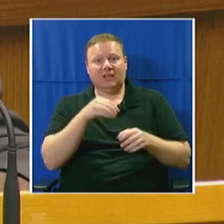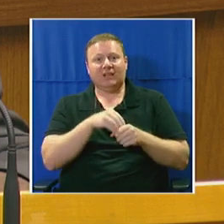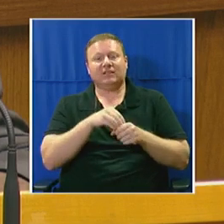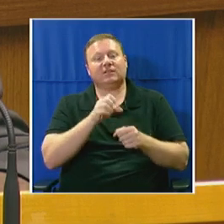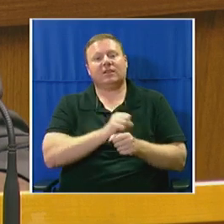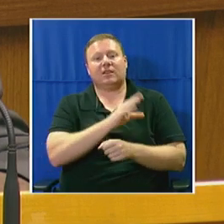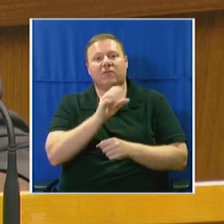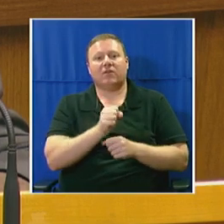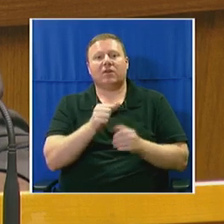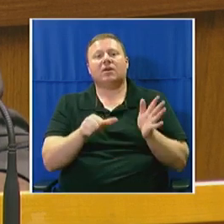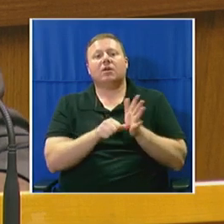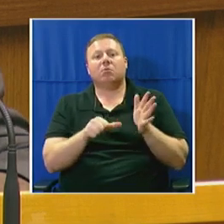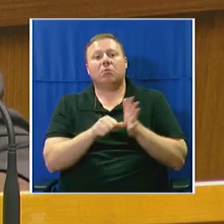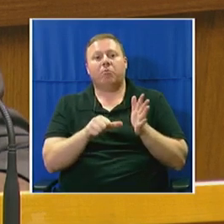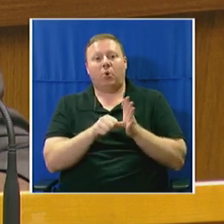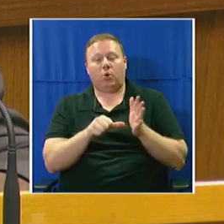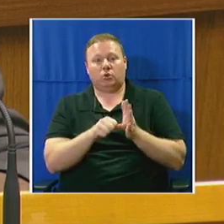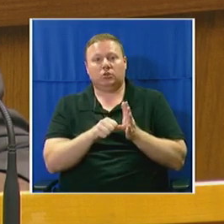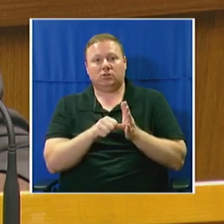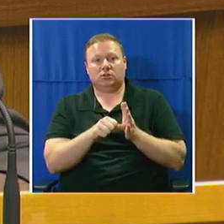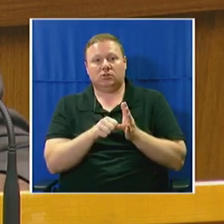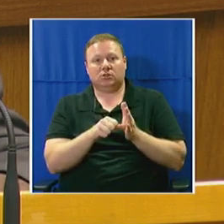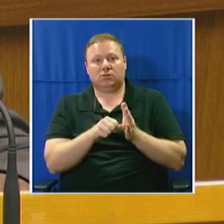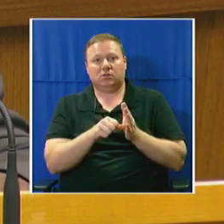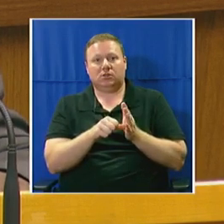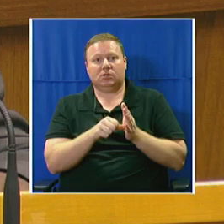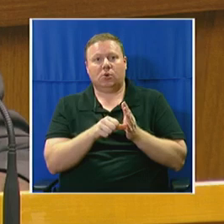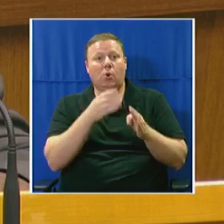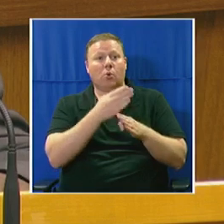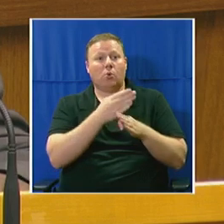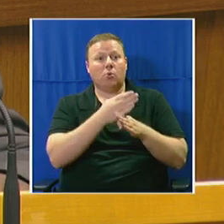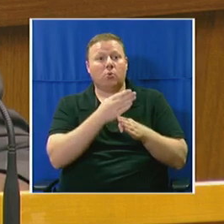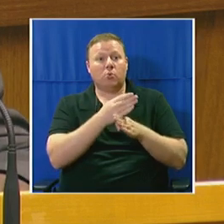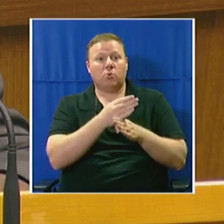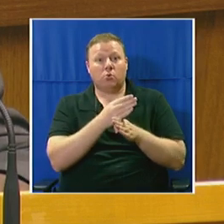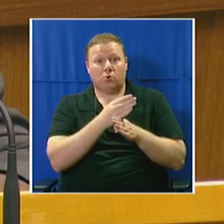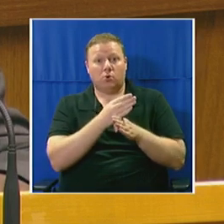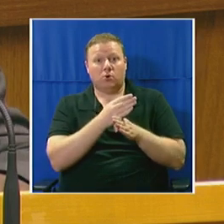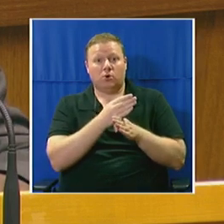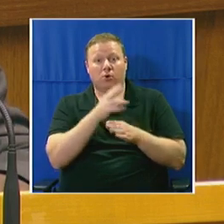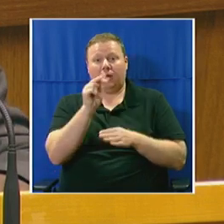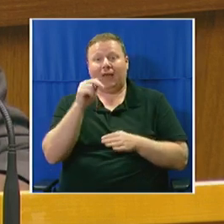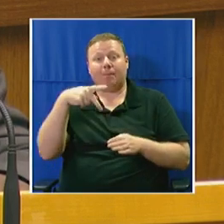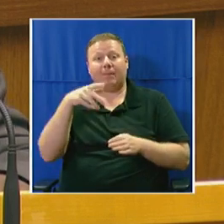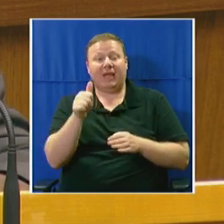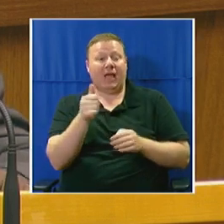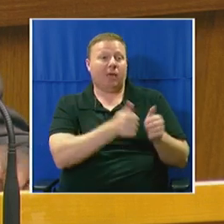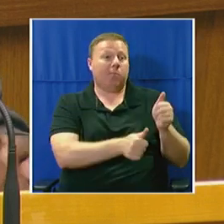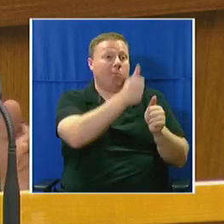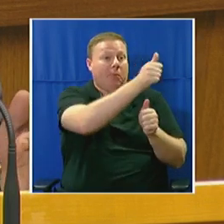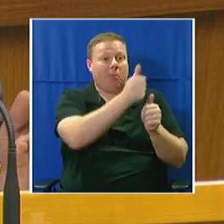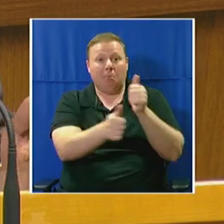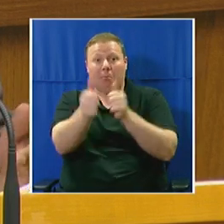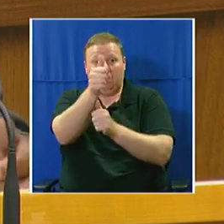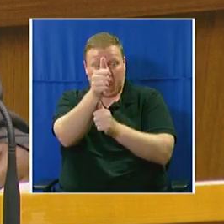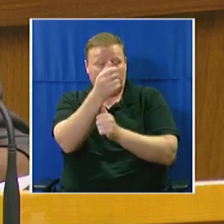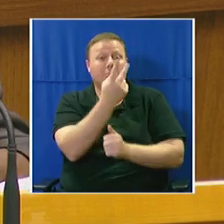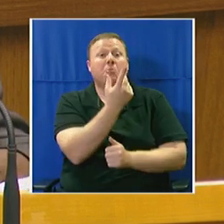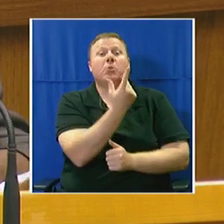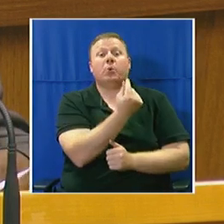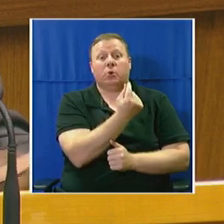the veritable cold face of the enforcement of the rule of law it is therefore of the utmost